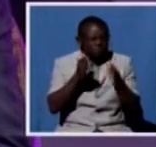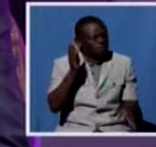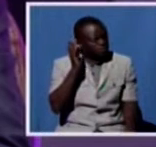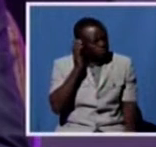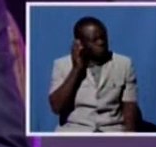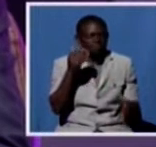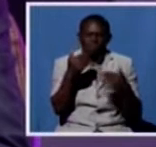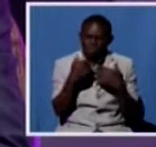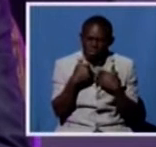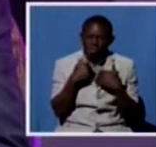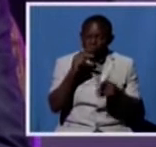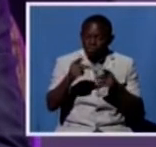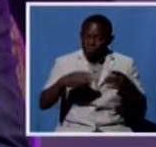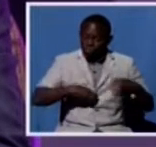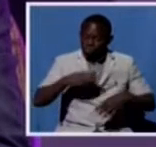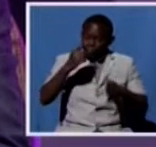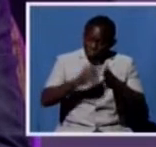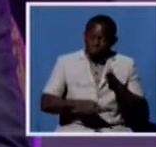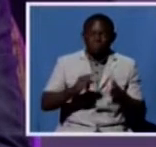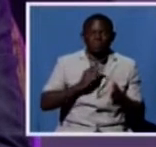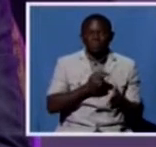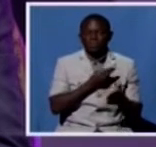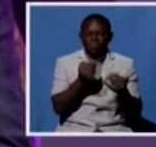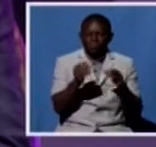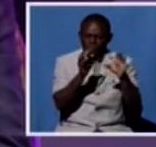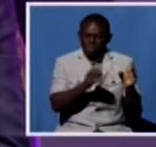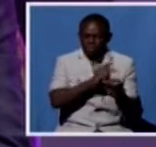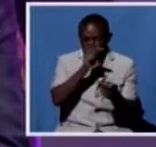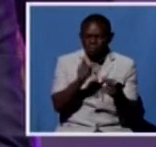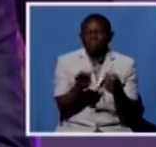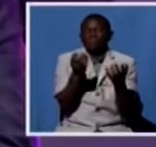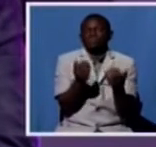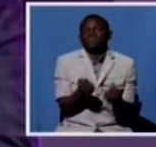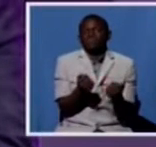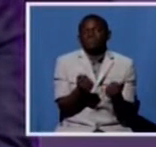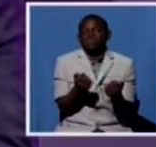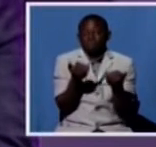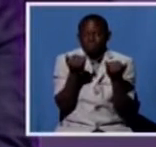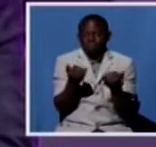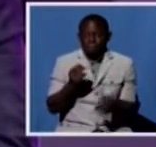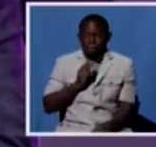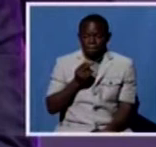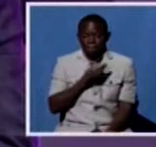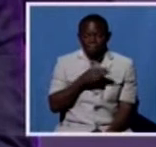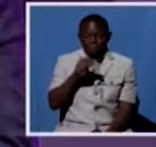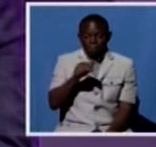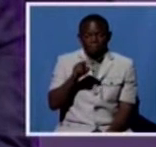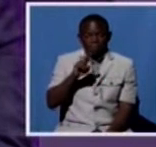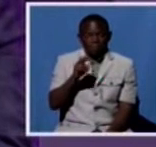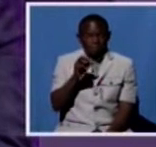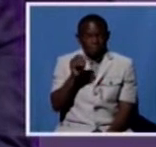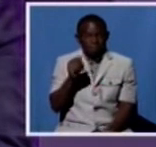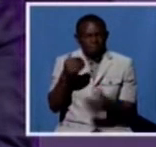concerns. So this is where we came up with that initiative to ensure that where we are collecting